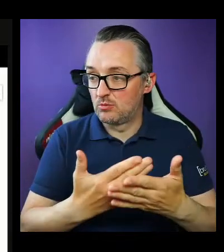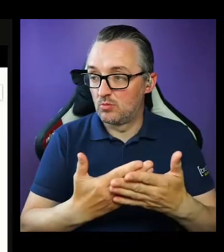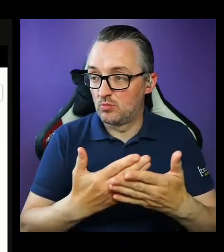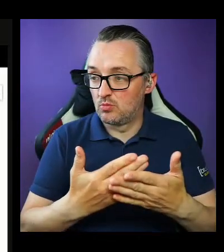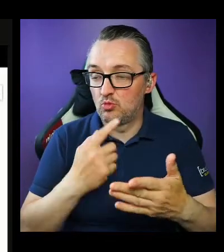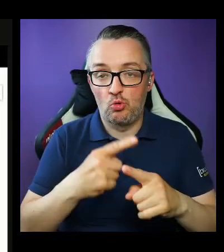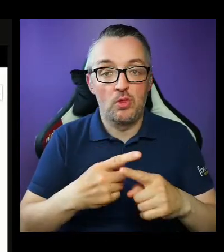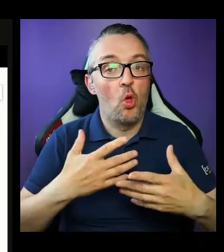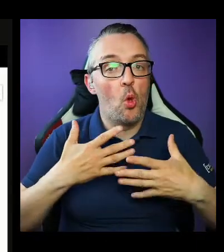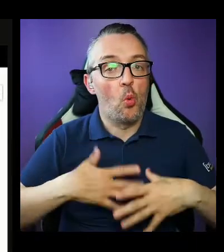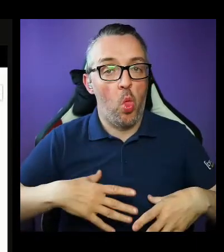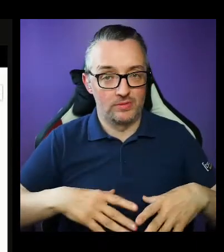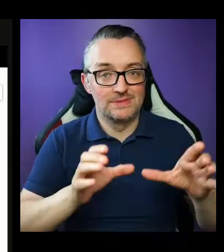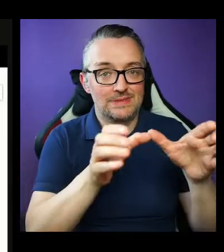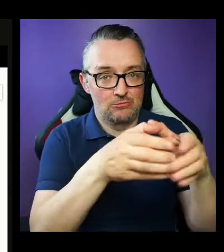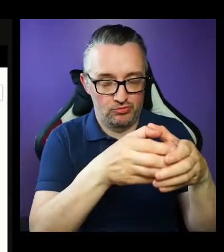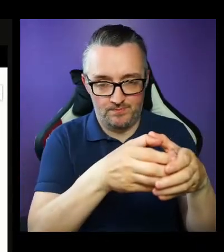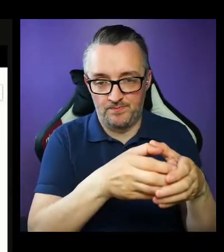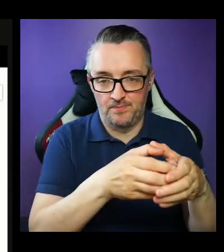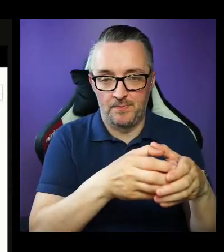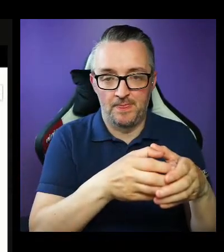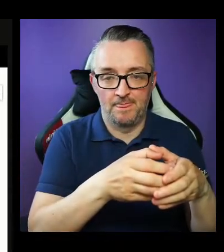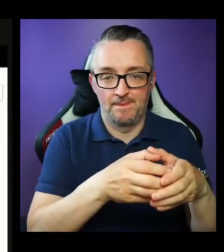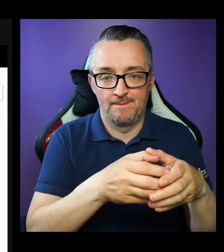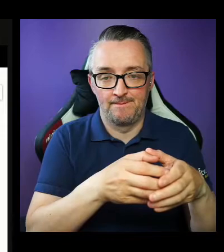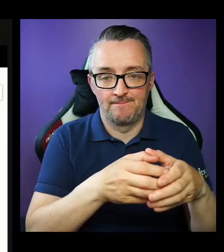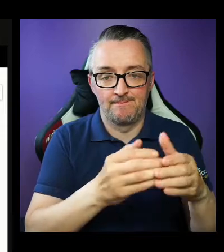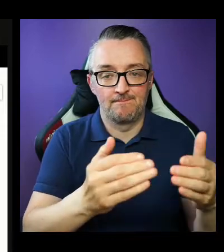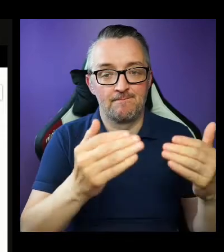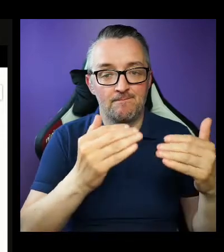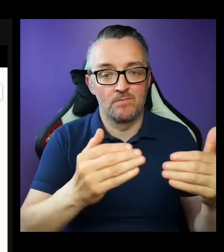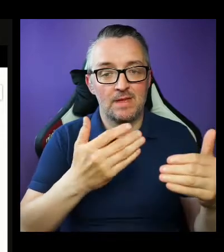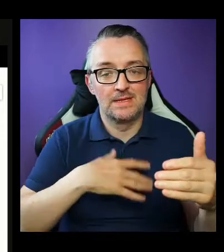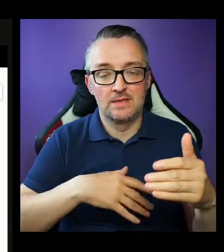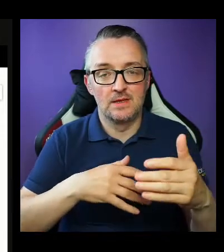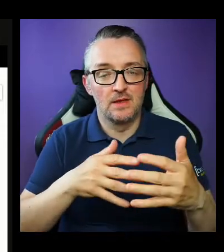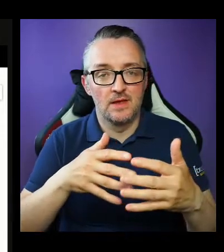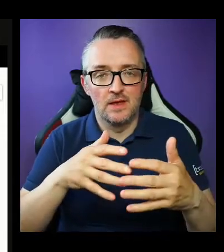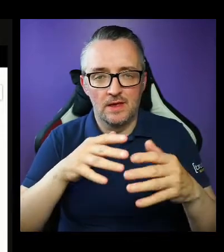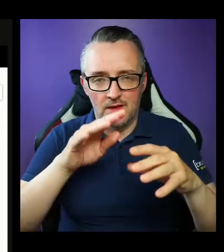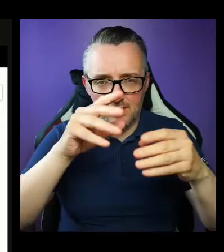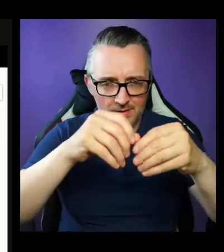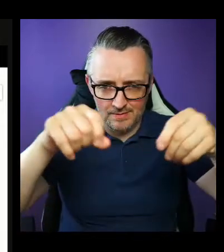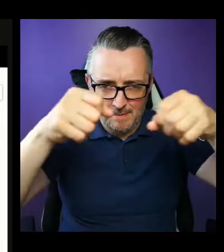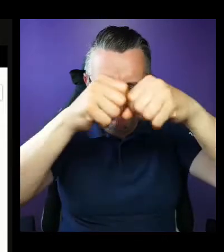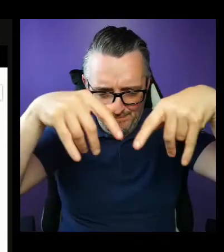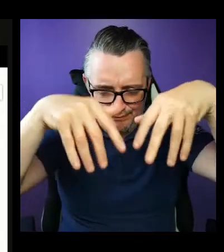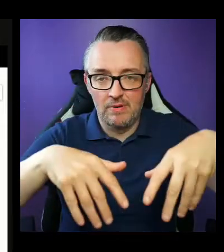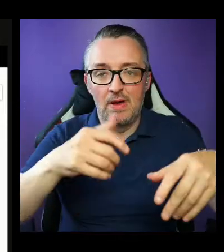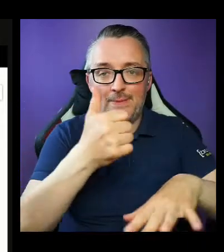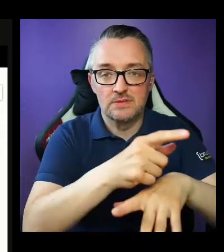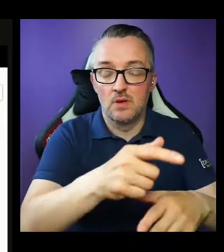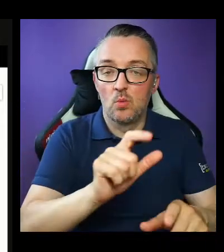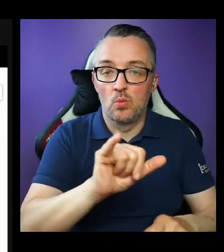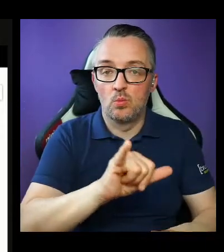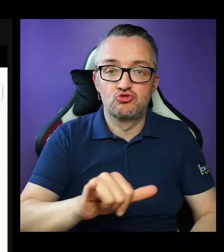have the clothes category. And then we need to filter the businesses based on the country